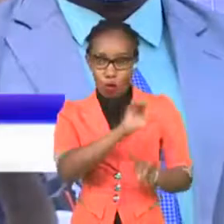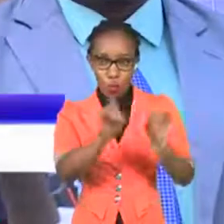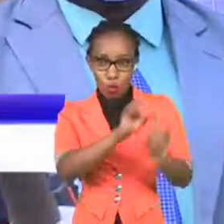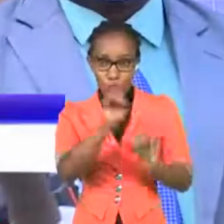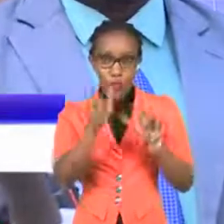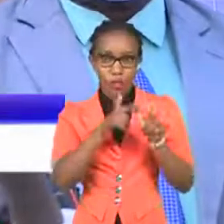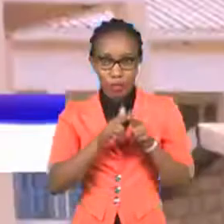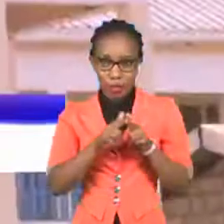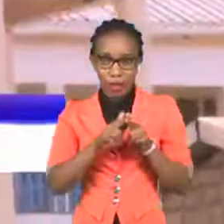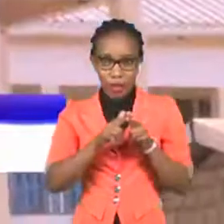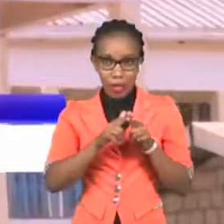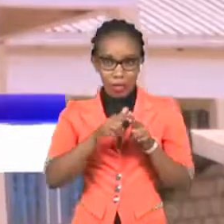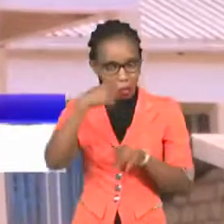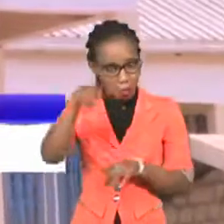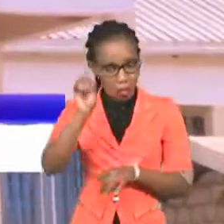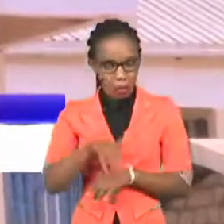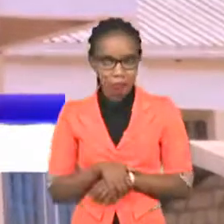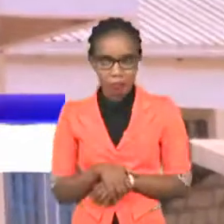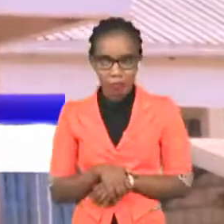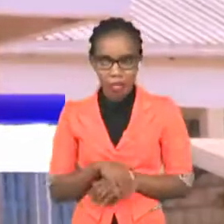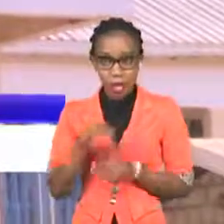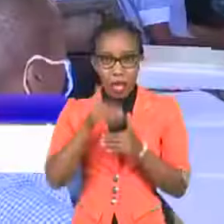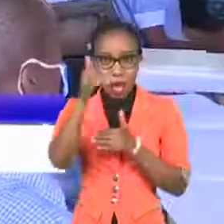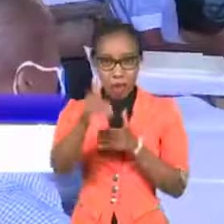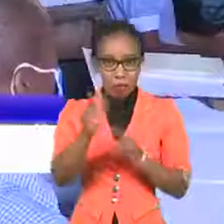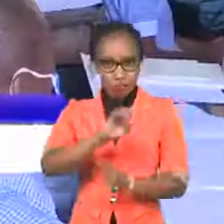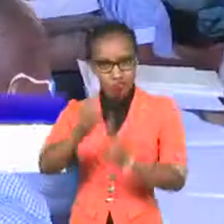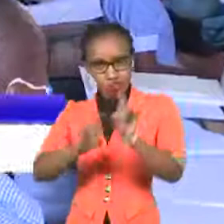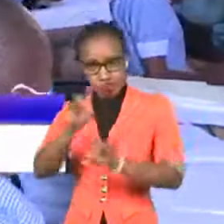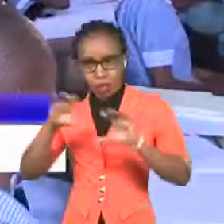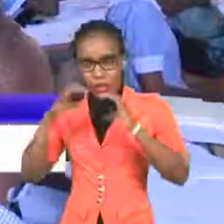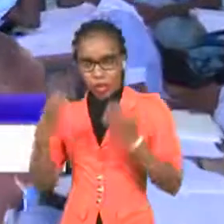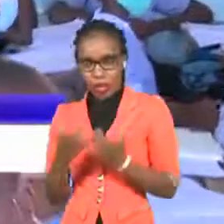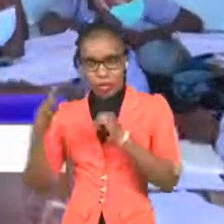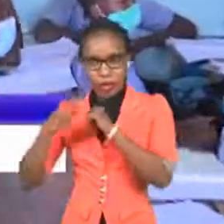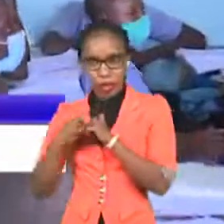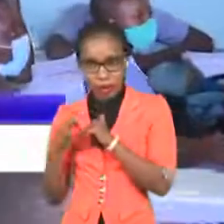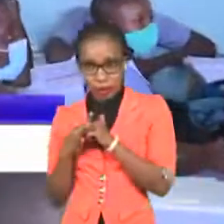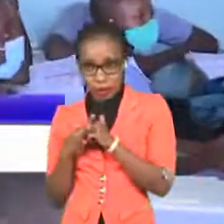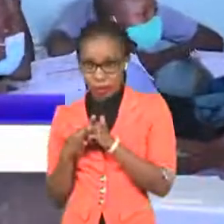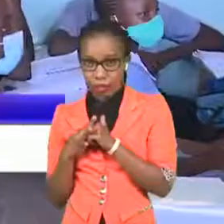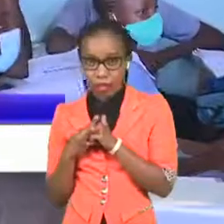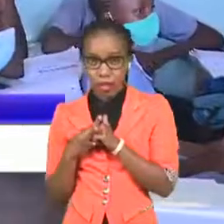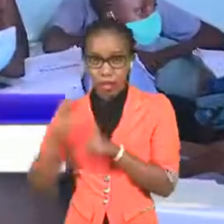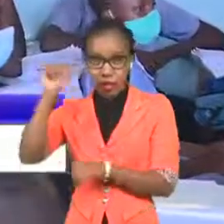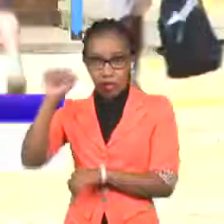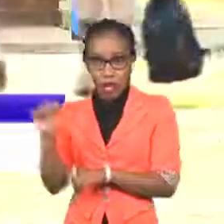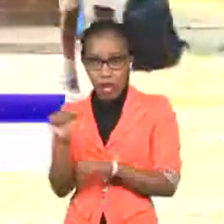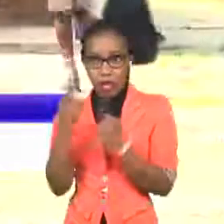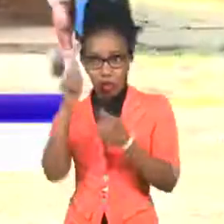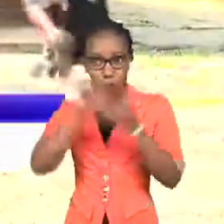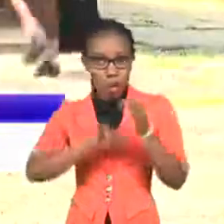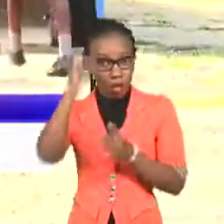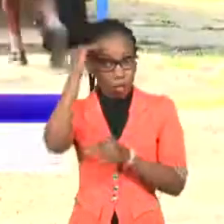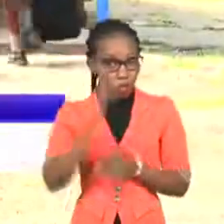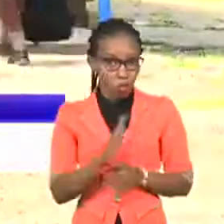would give them a pass. After a mental test with class 8 pupils in Mukuru Wanjenga, Magoha has said students were ready